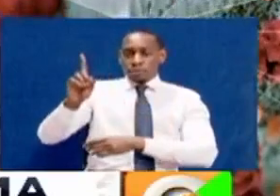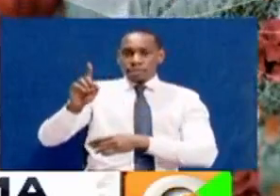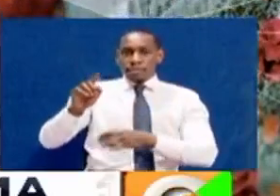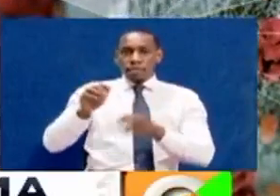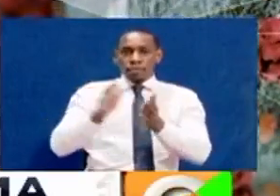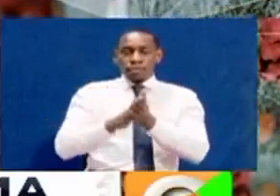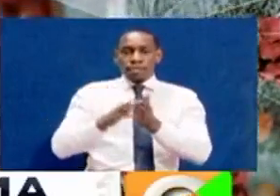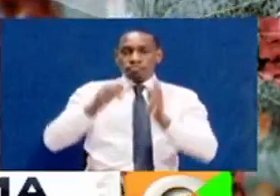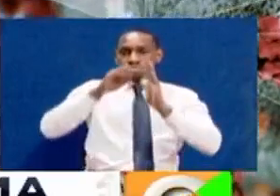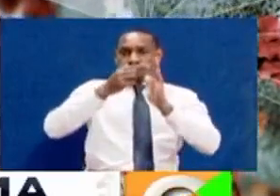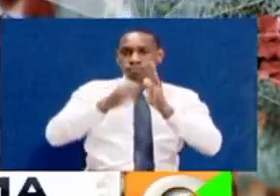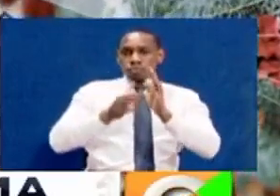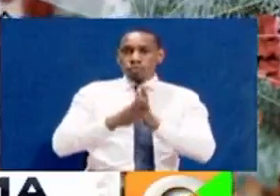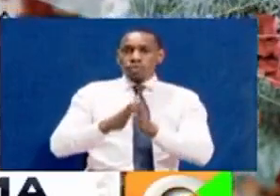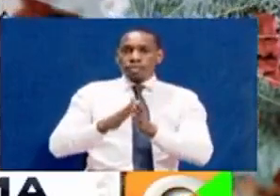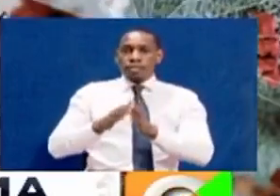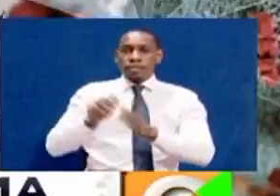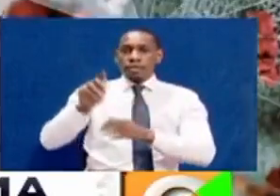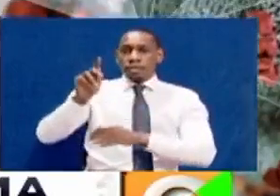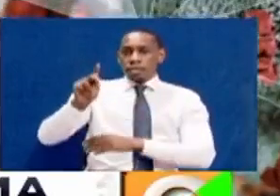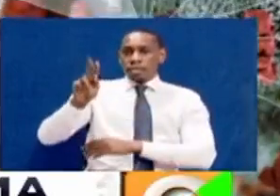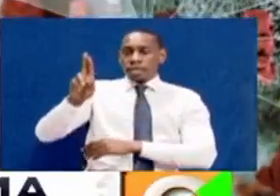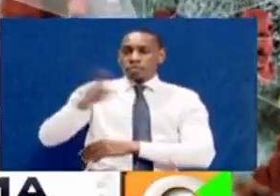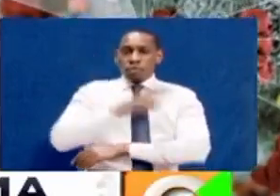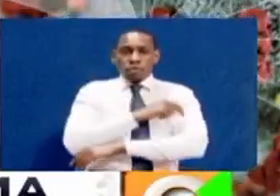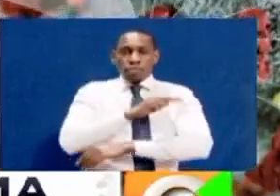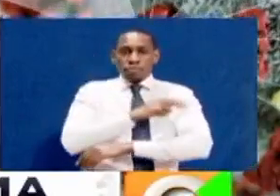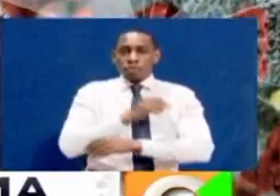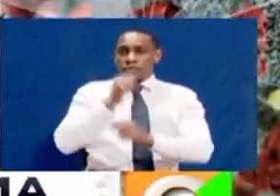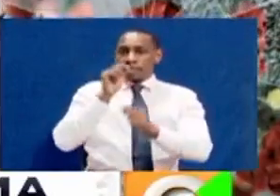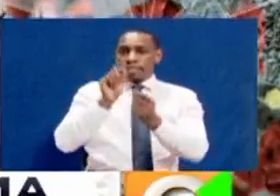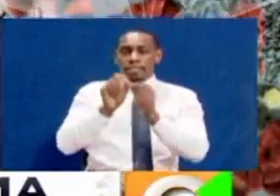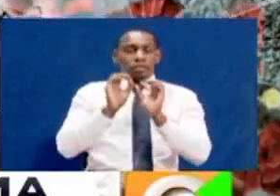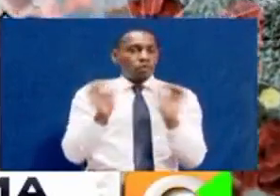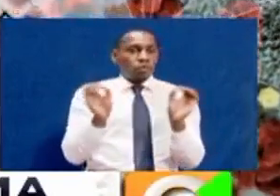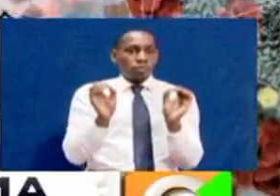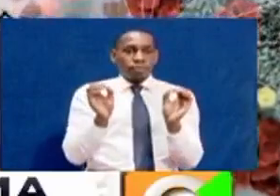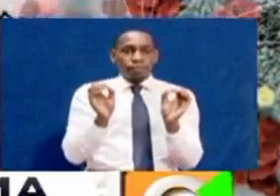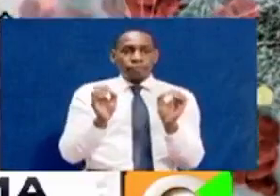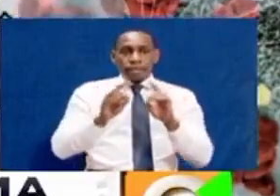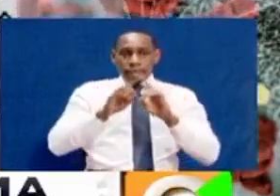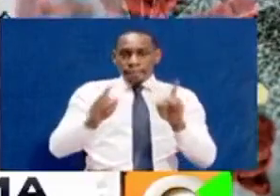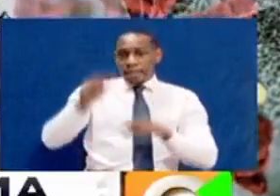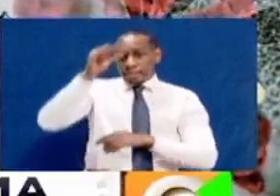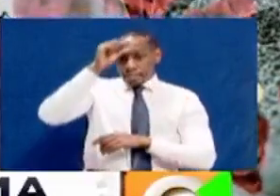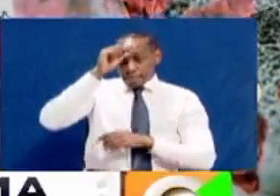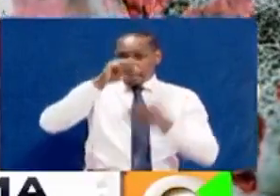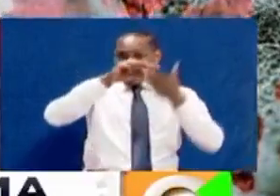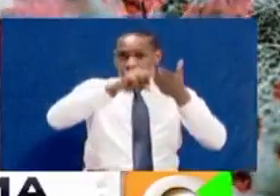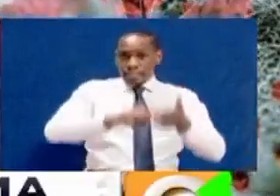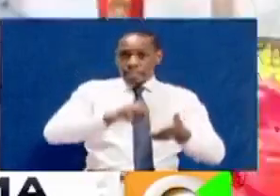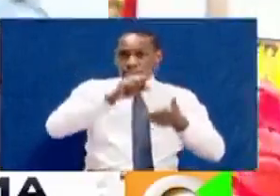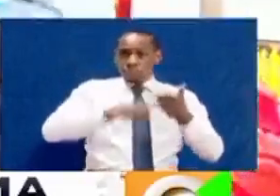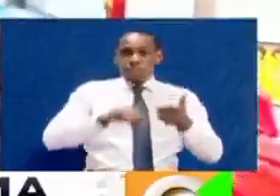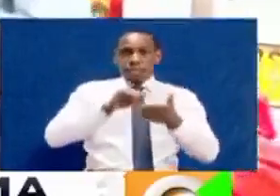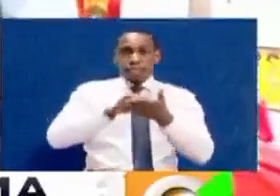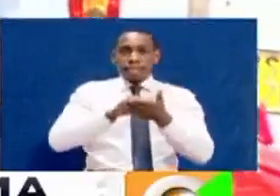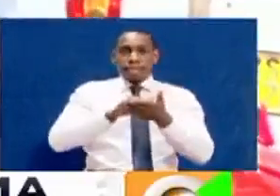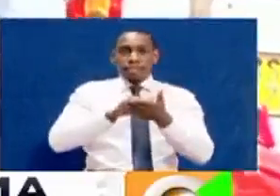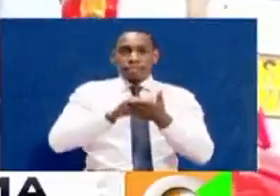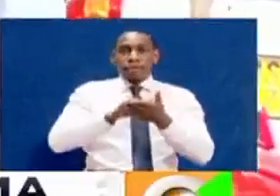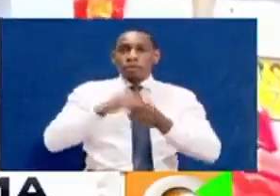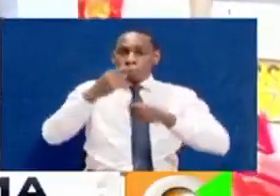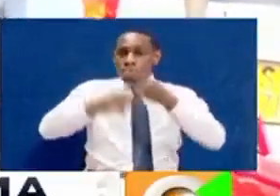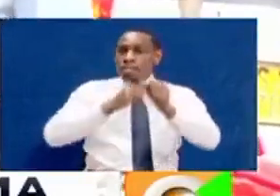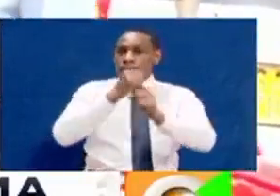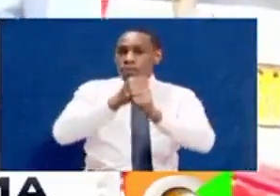Kemri Nairobi HIV Lab and the Kenyatta National Hospital did not carry out any tests. But as the government insists it's not getting its foot off the